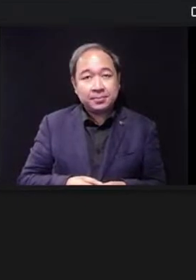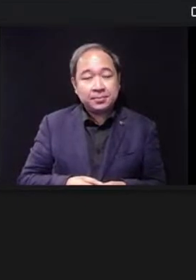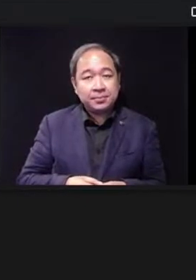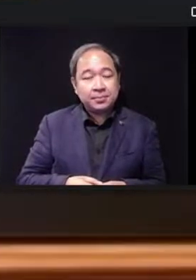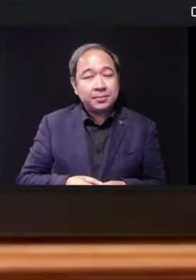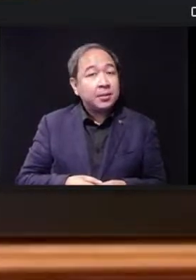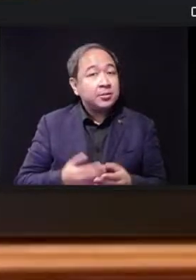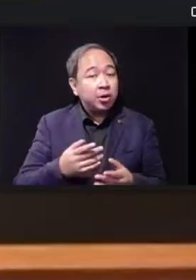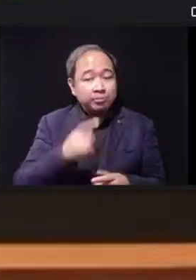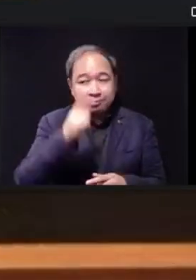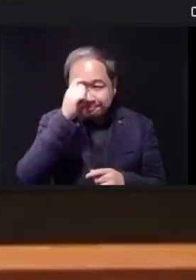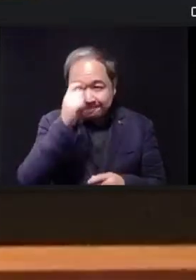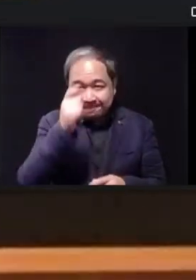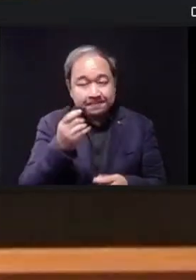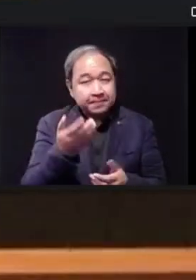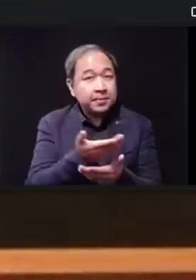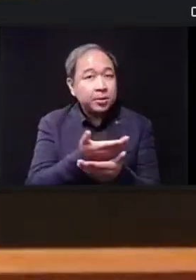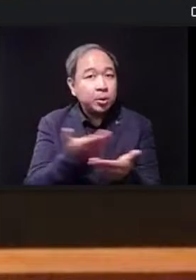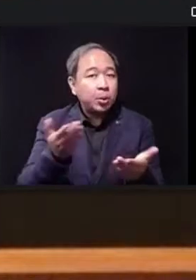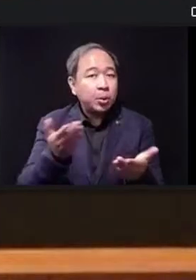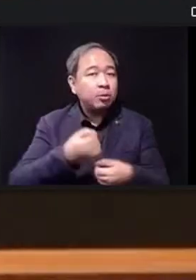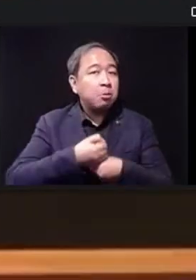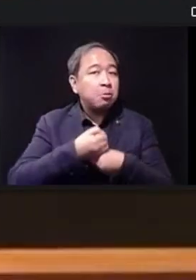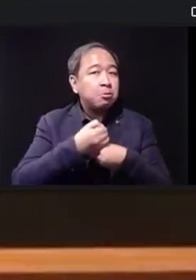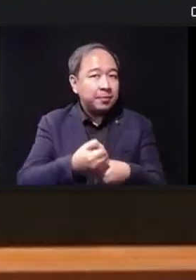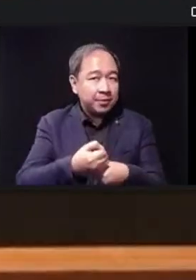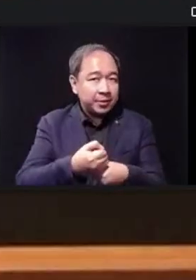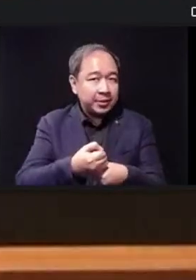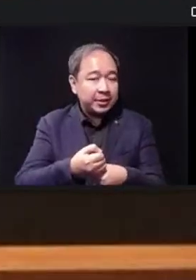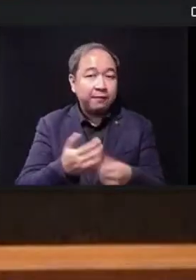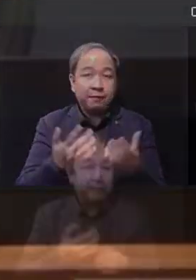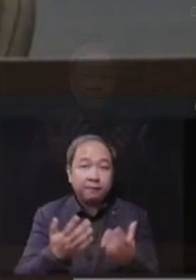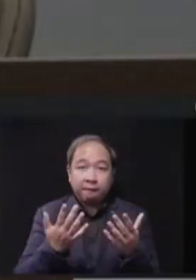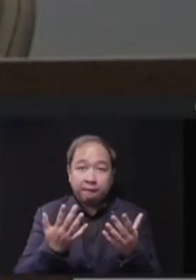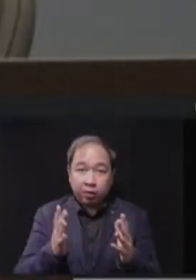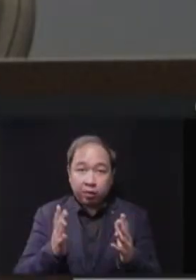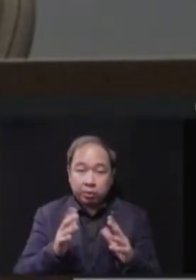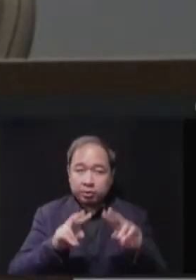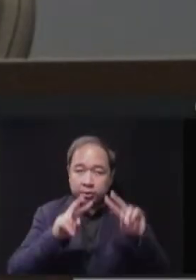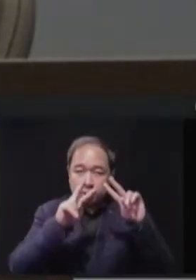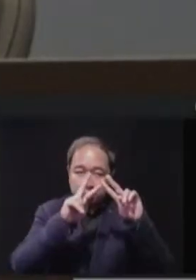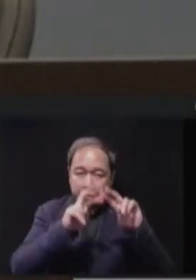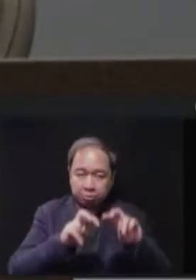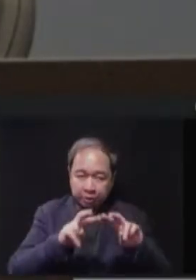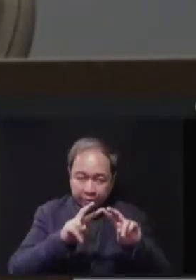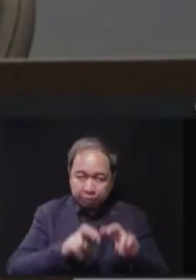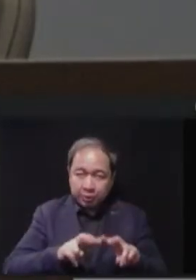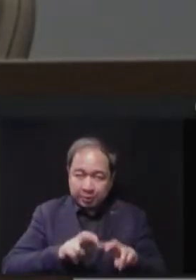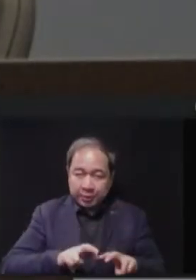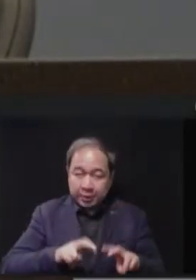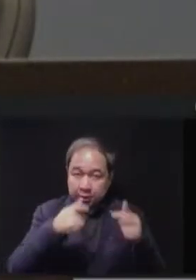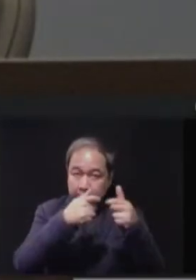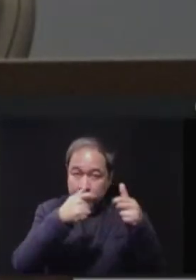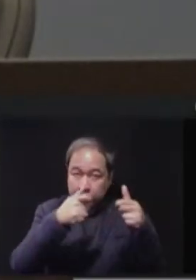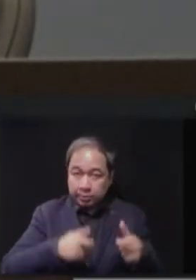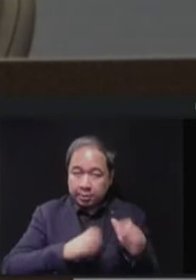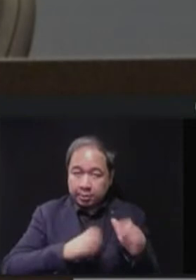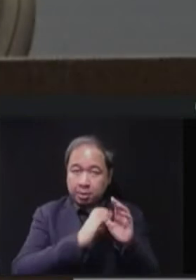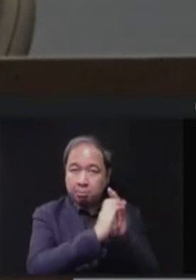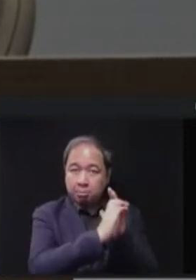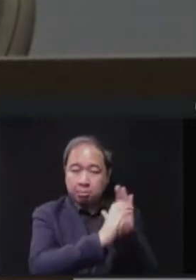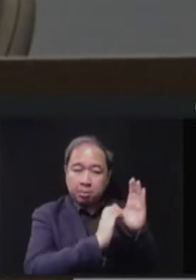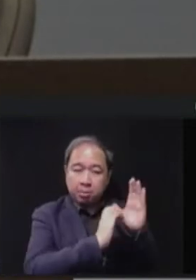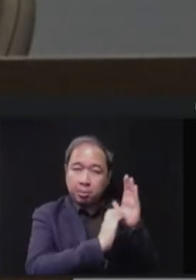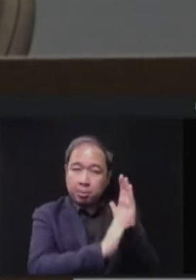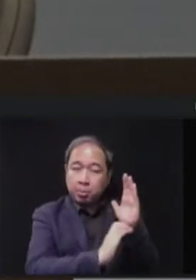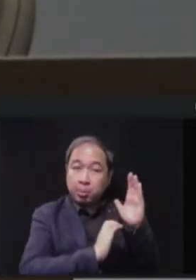Dear distinguished delegates, as we have reviewed all sections of the report, and